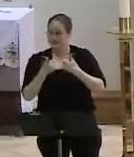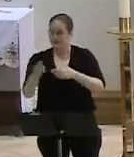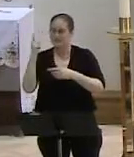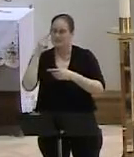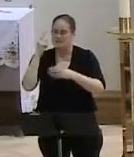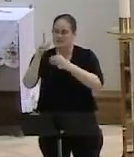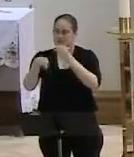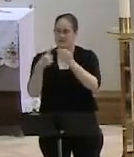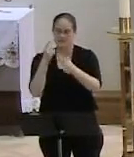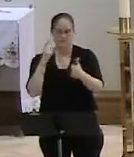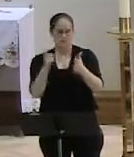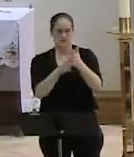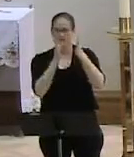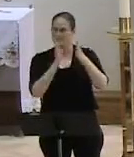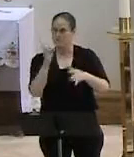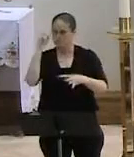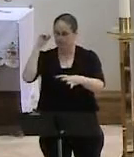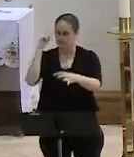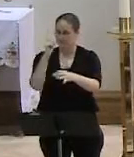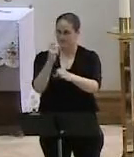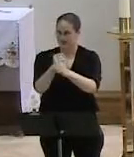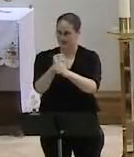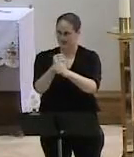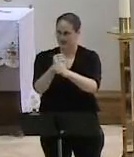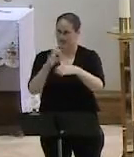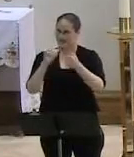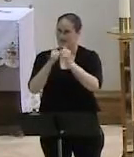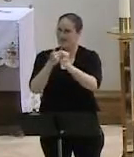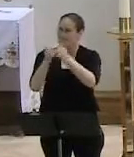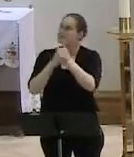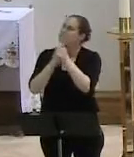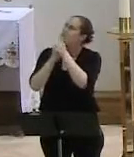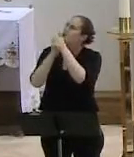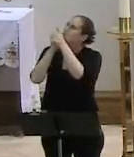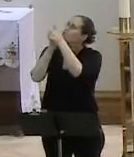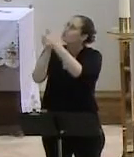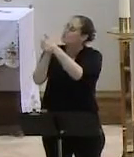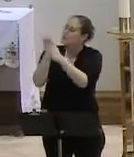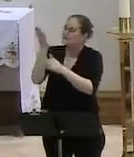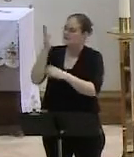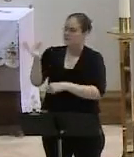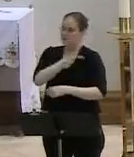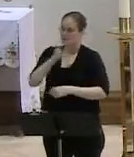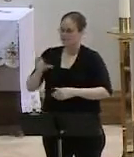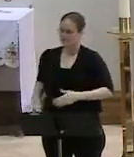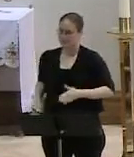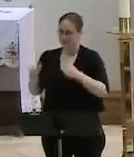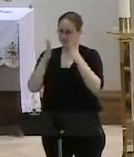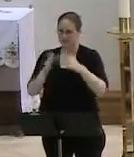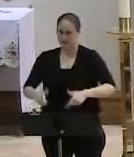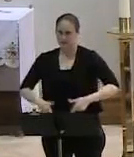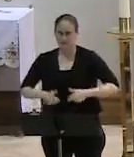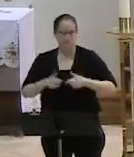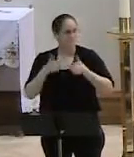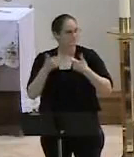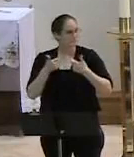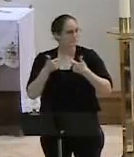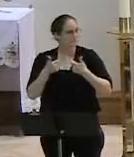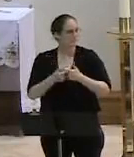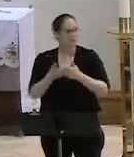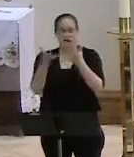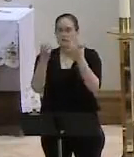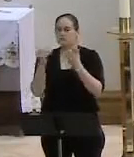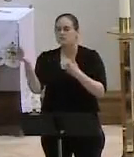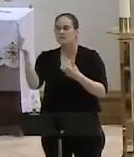will witness to your faith in the way that you live out your Christian life. 2, I want you to think